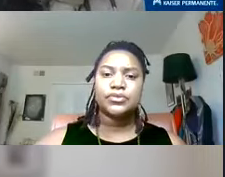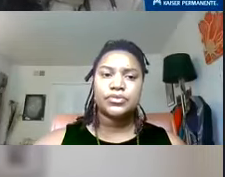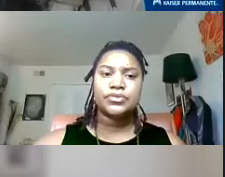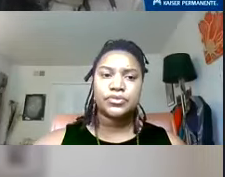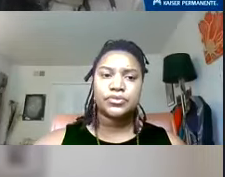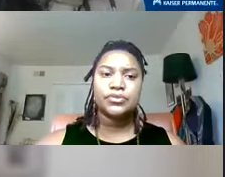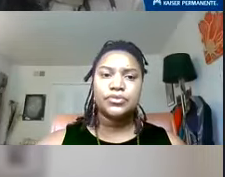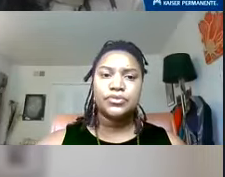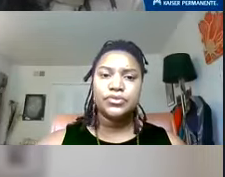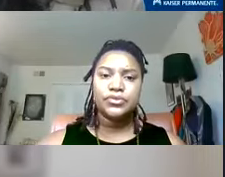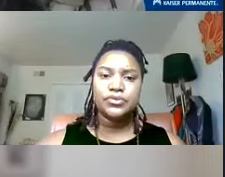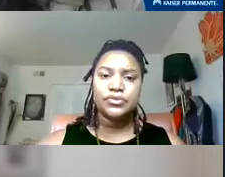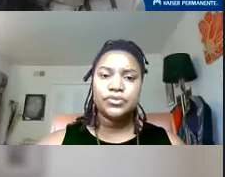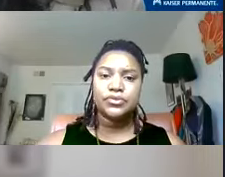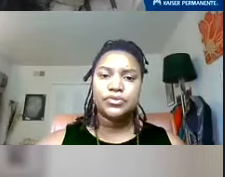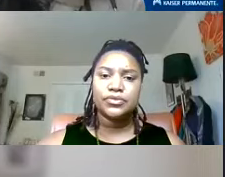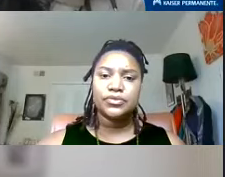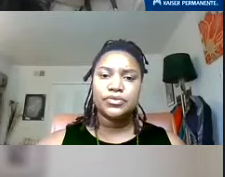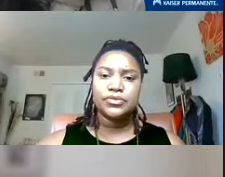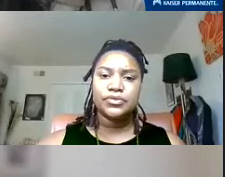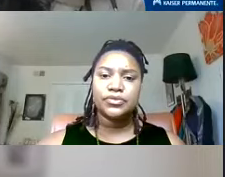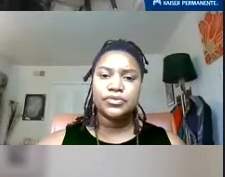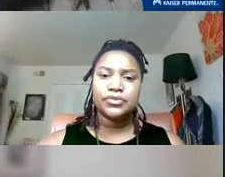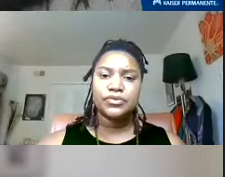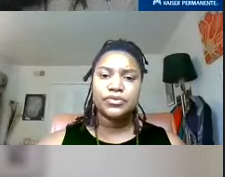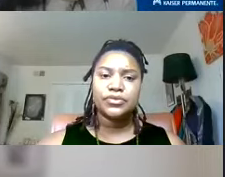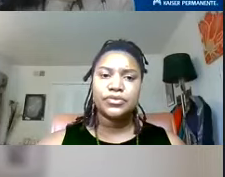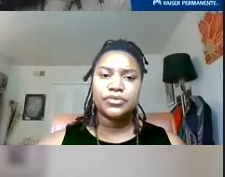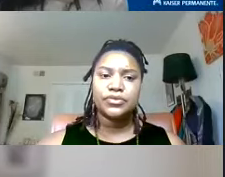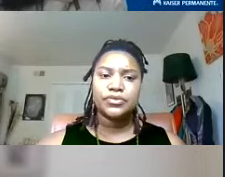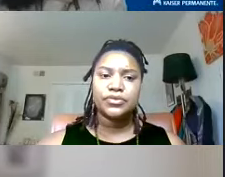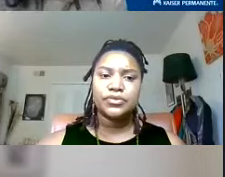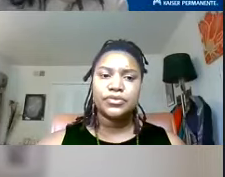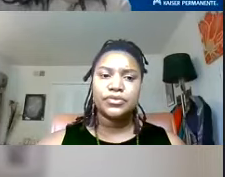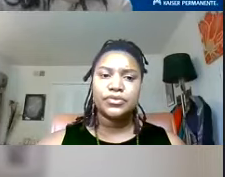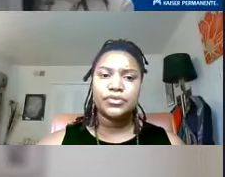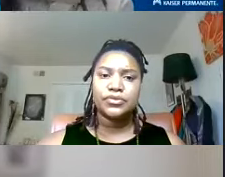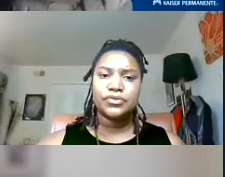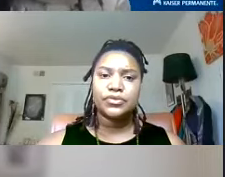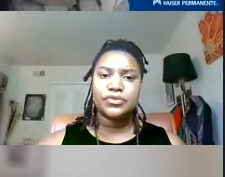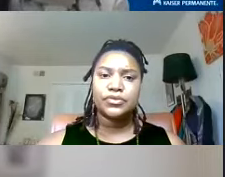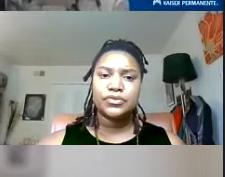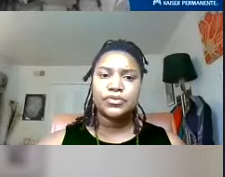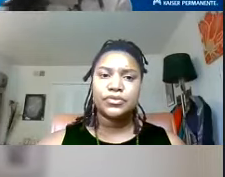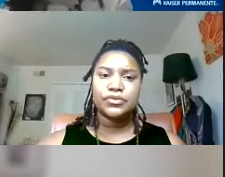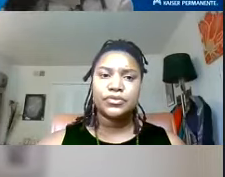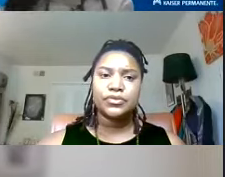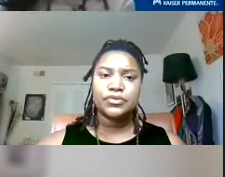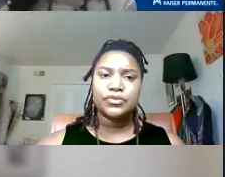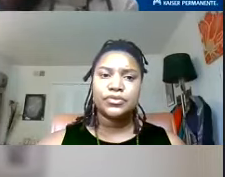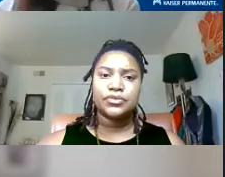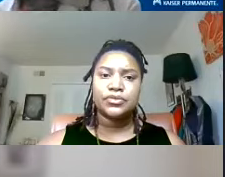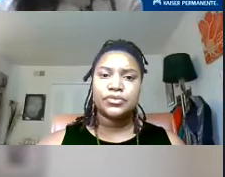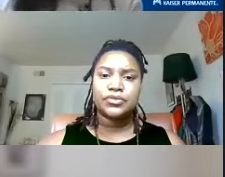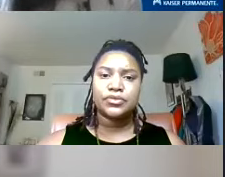Pfizer. And at this point in time, those boosters will not need to change. What will